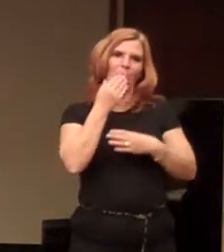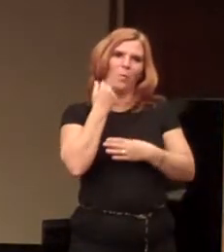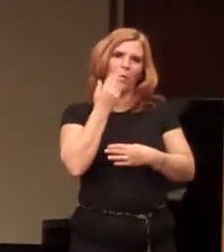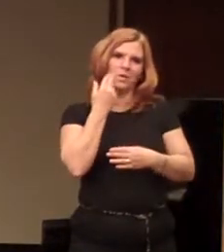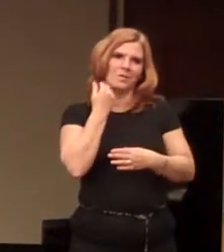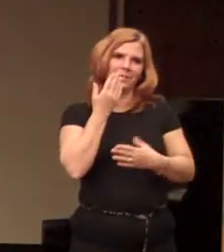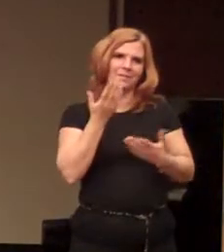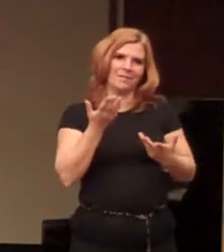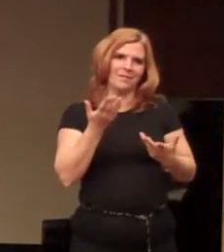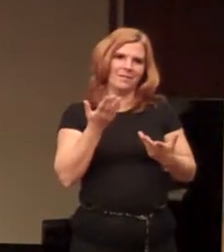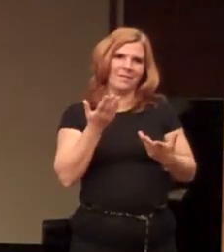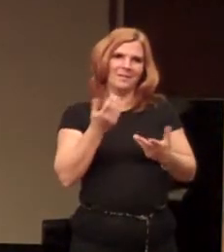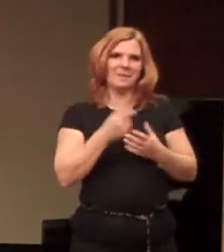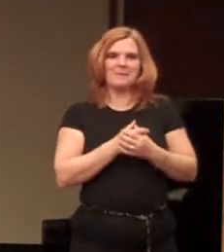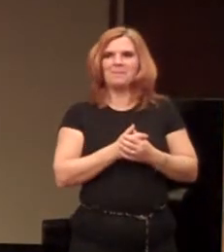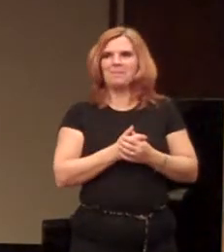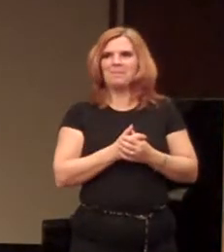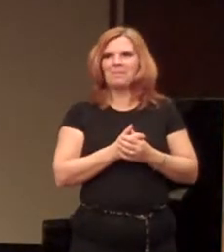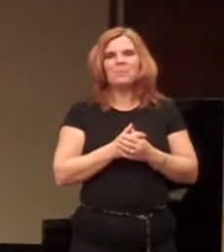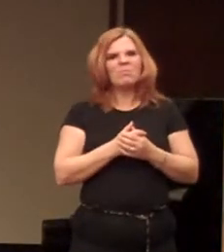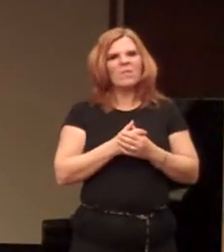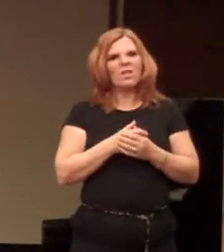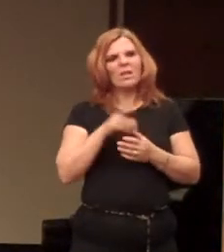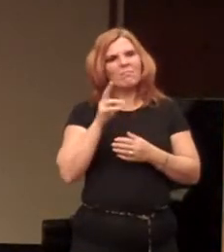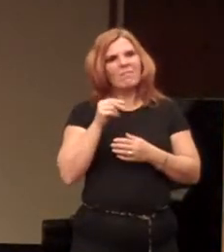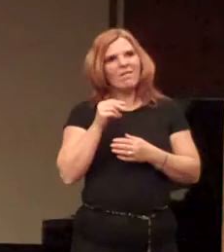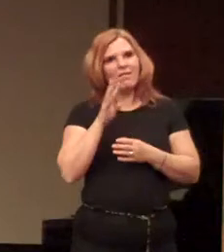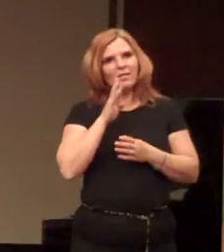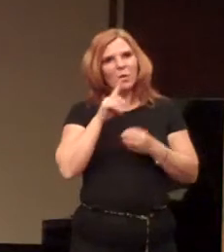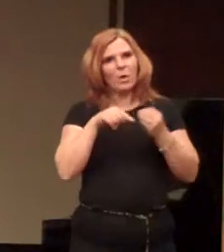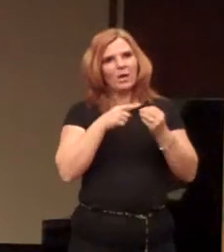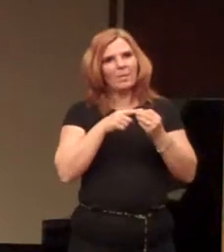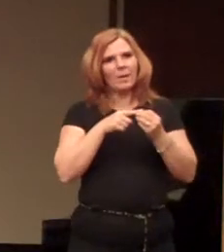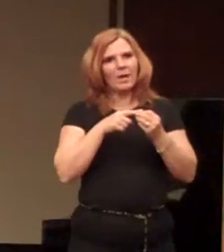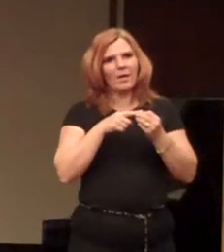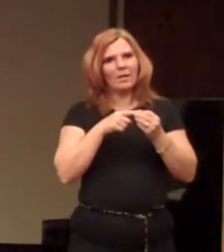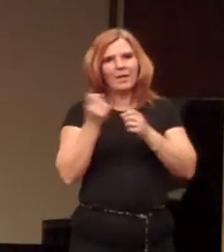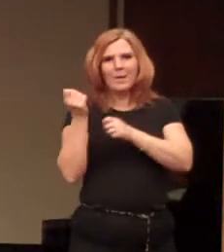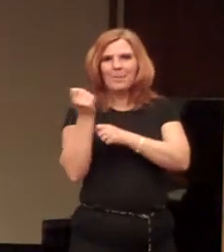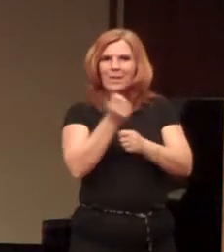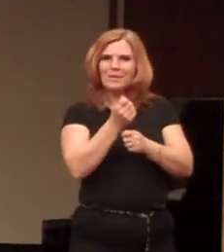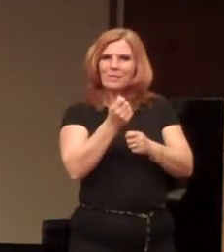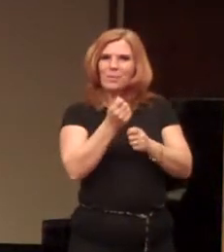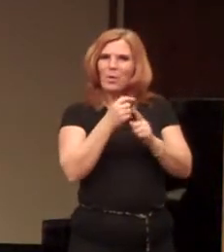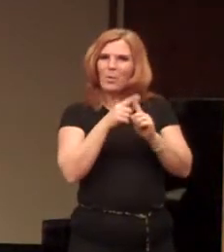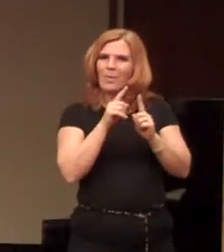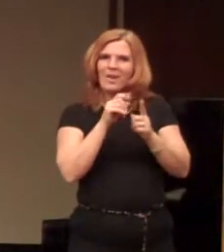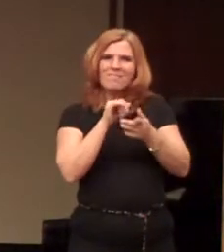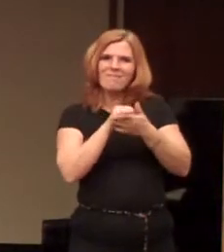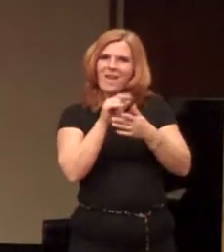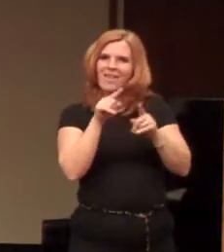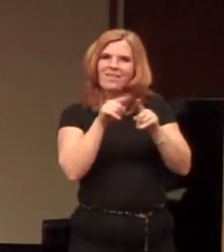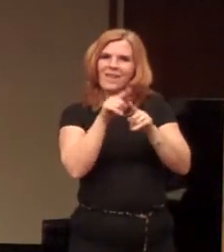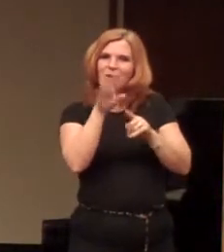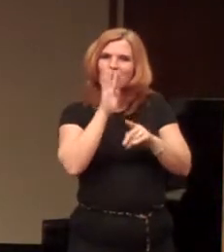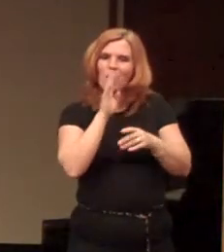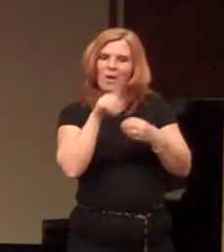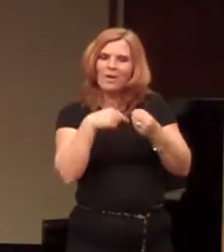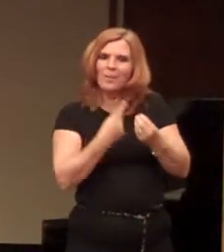So being the scatological guy that I am, I said, "Well, you know, I was talking about bats and balls, but not in the case that you're